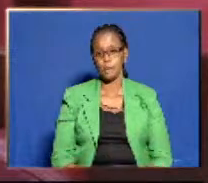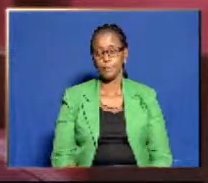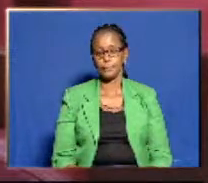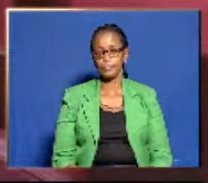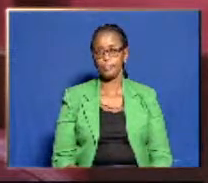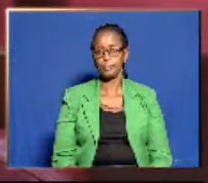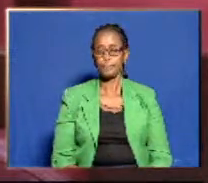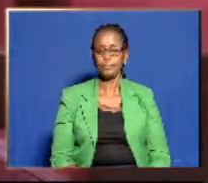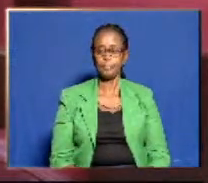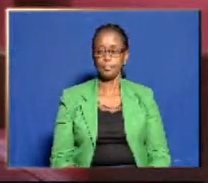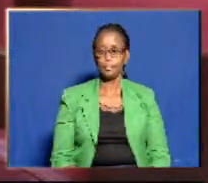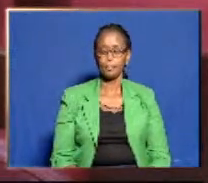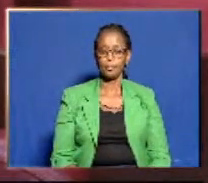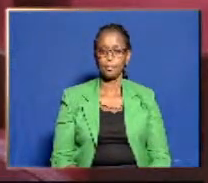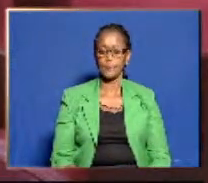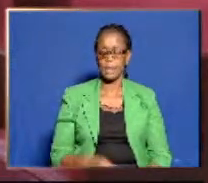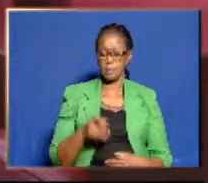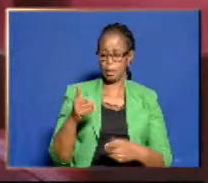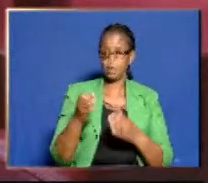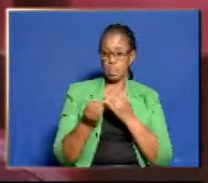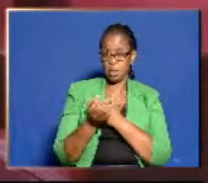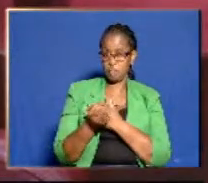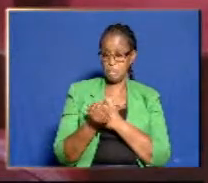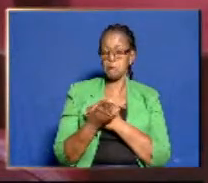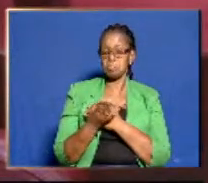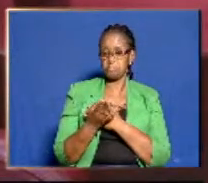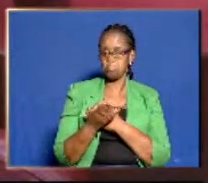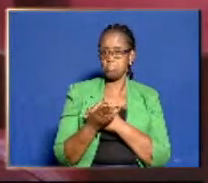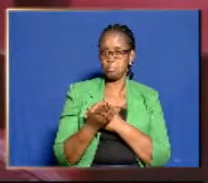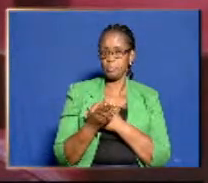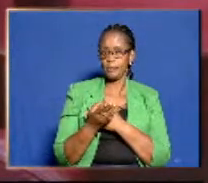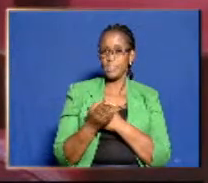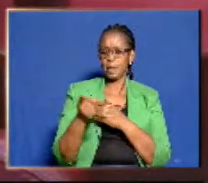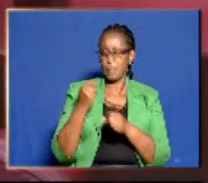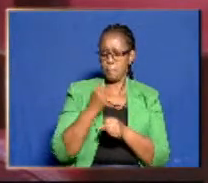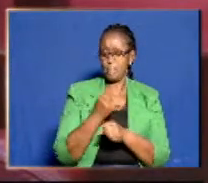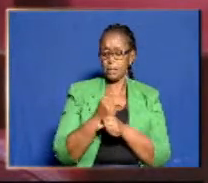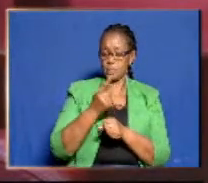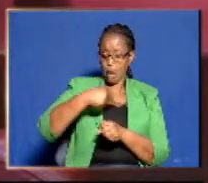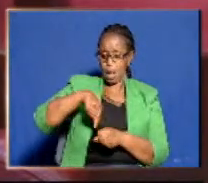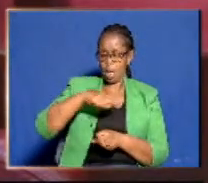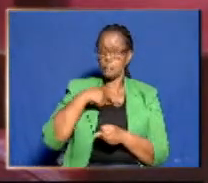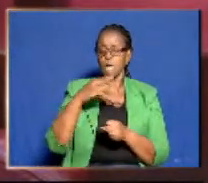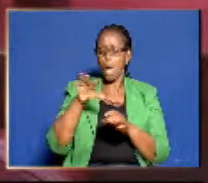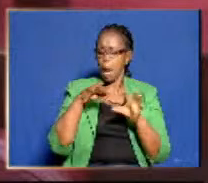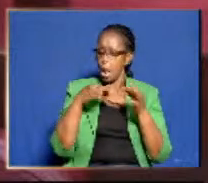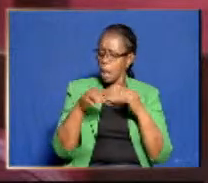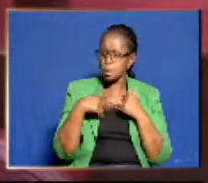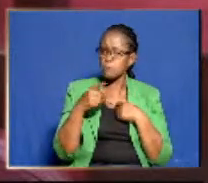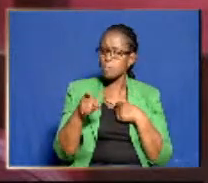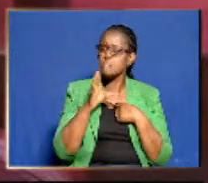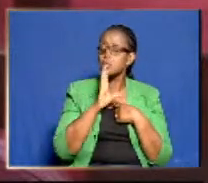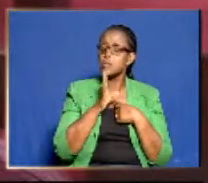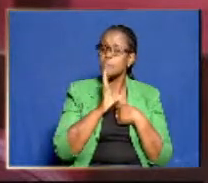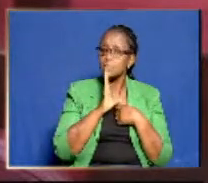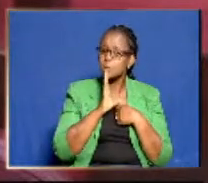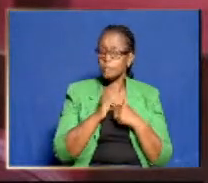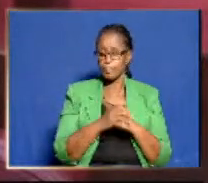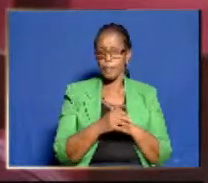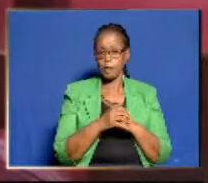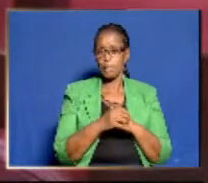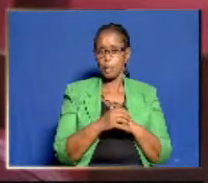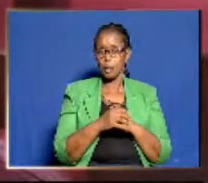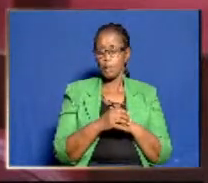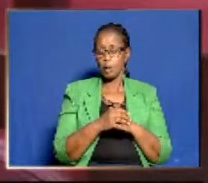brings into perspective and it makes us, some of us, analyze these pending bills, Mr. Honorable Speaker.